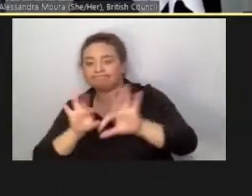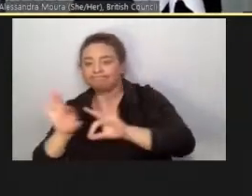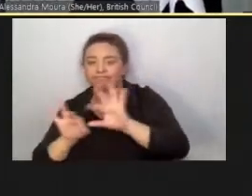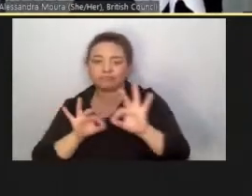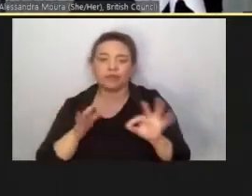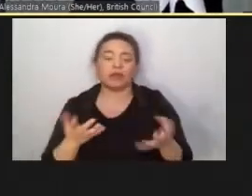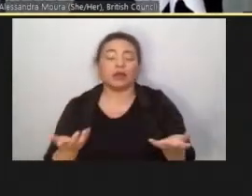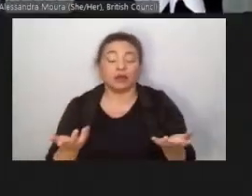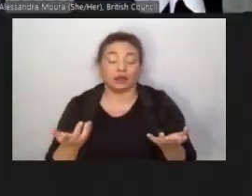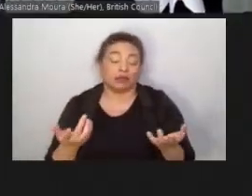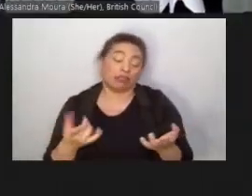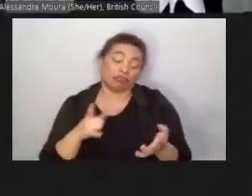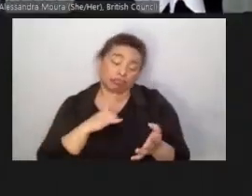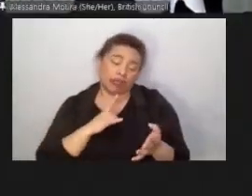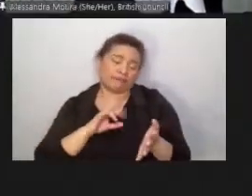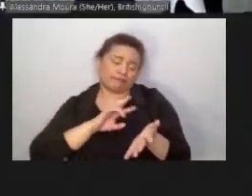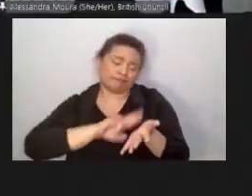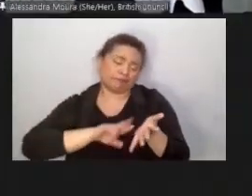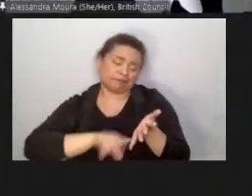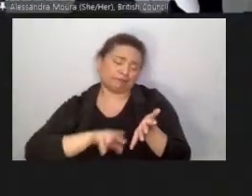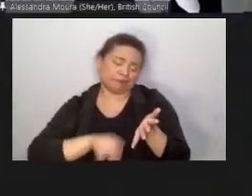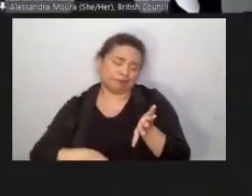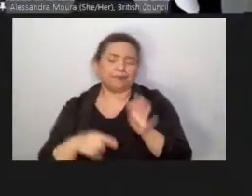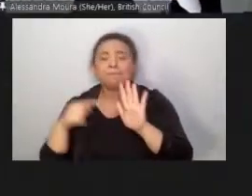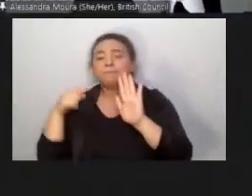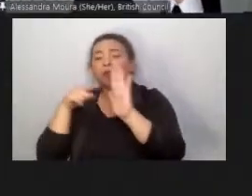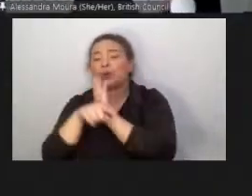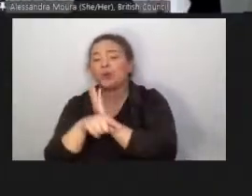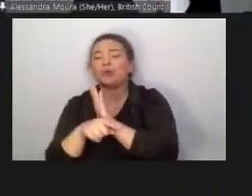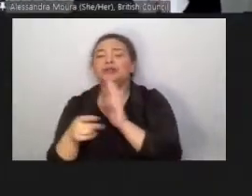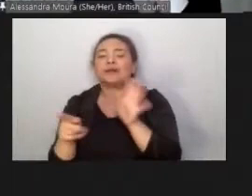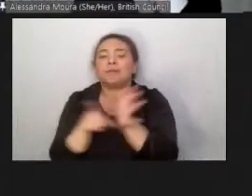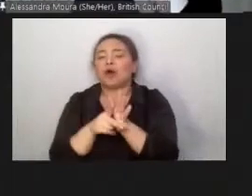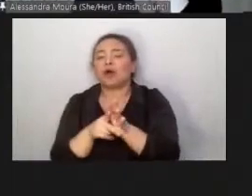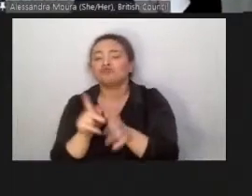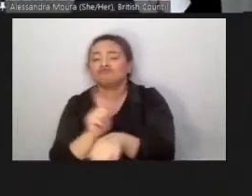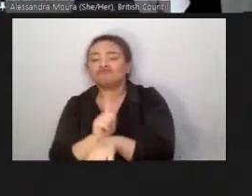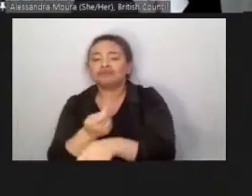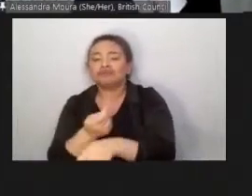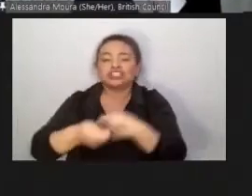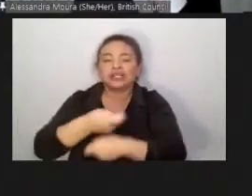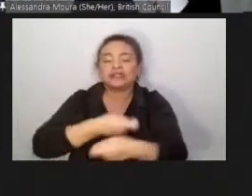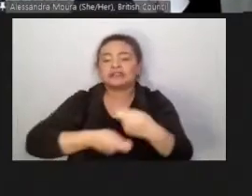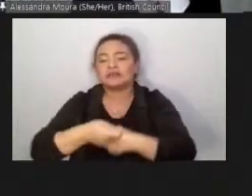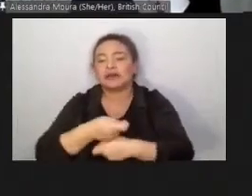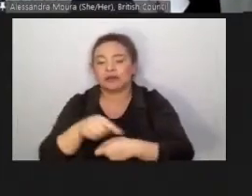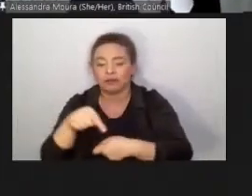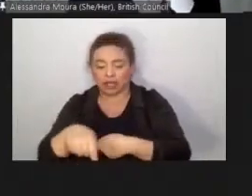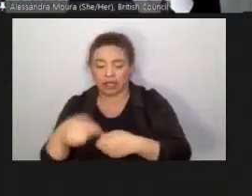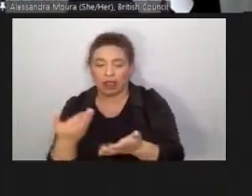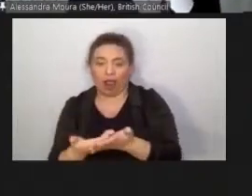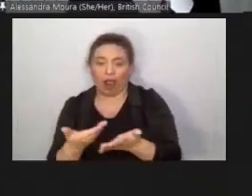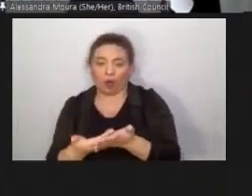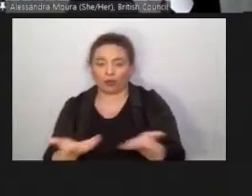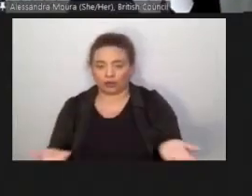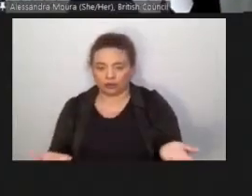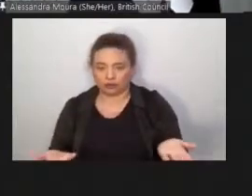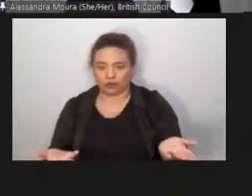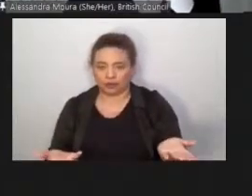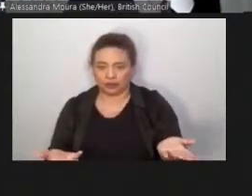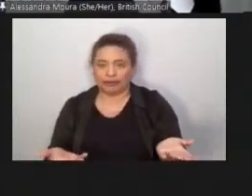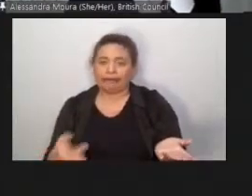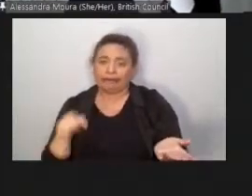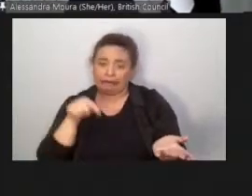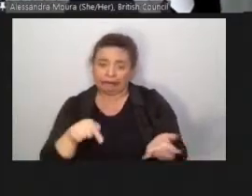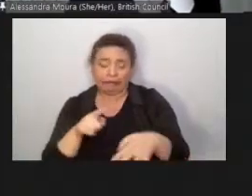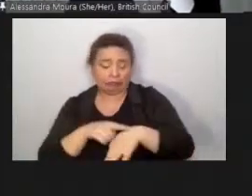management. Yeah, classroom management is that huge area that